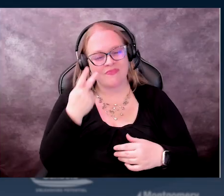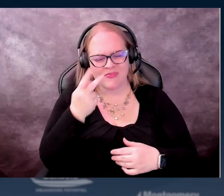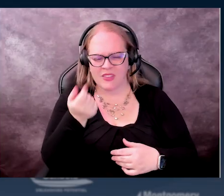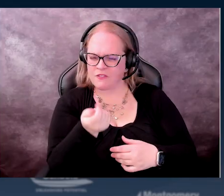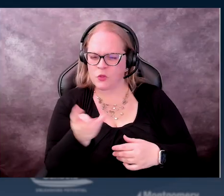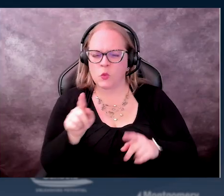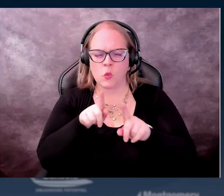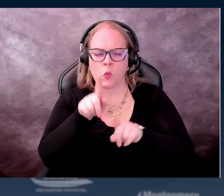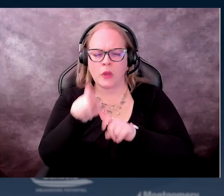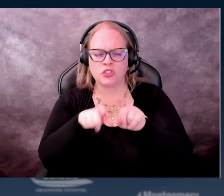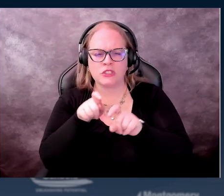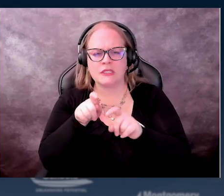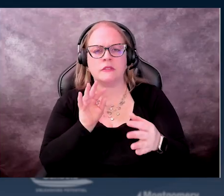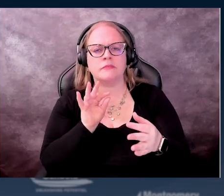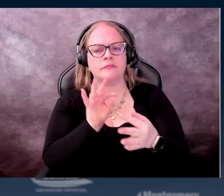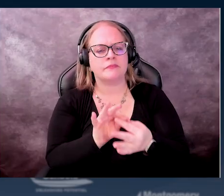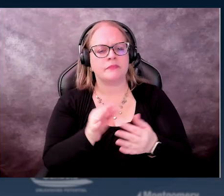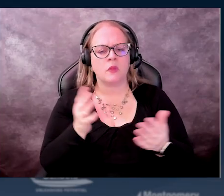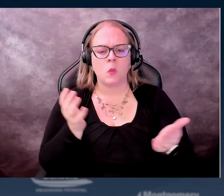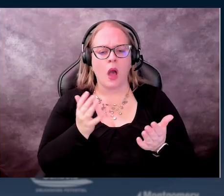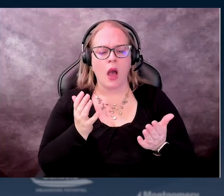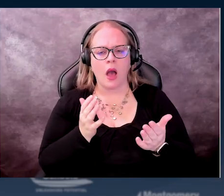understanding the difference from the